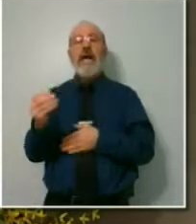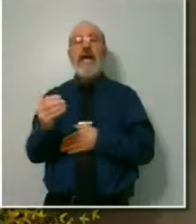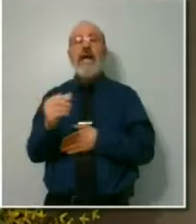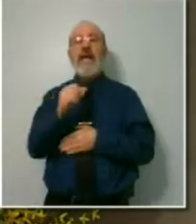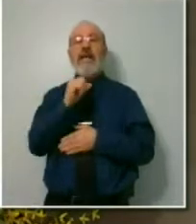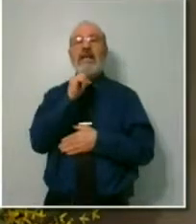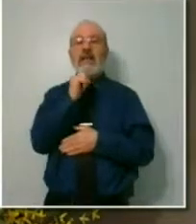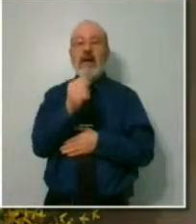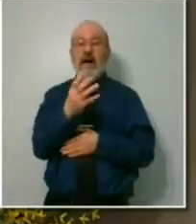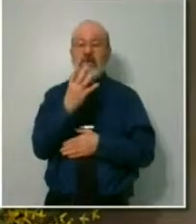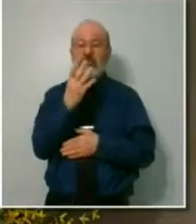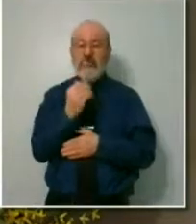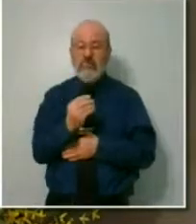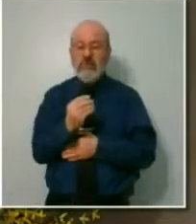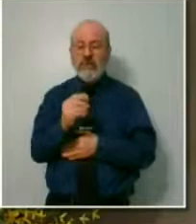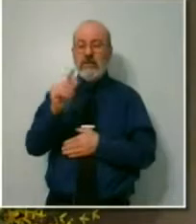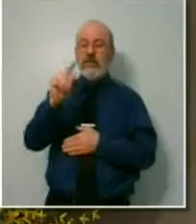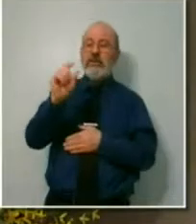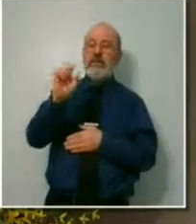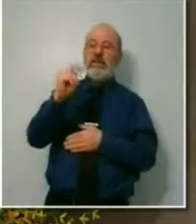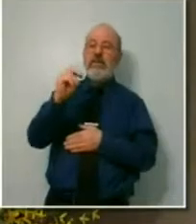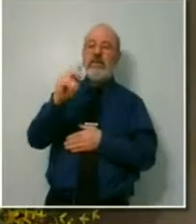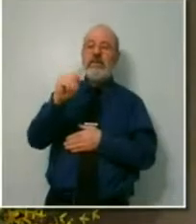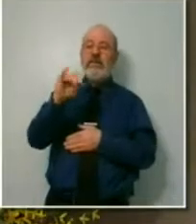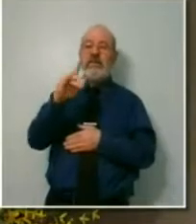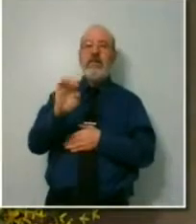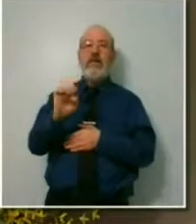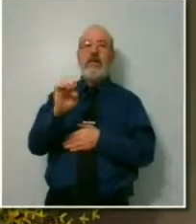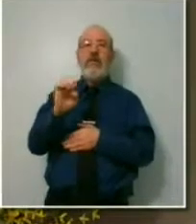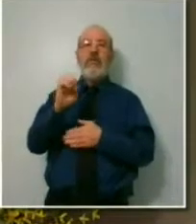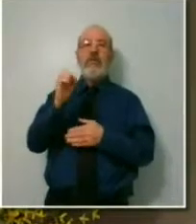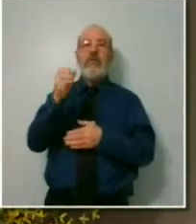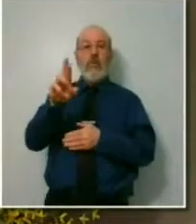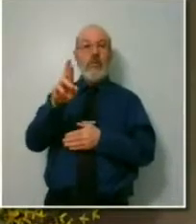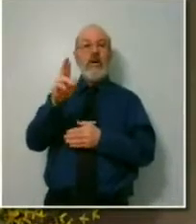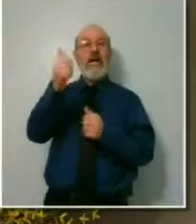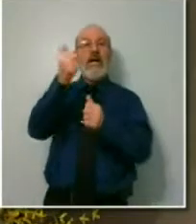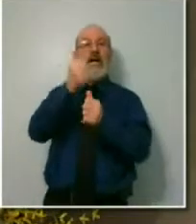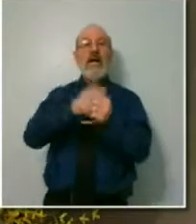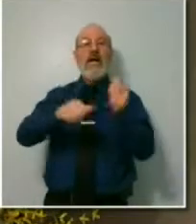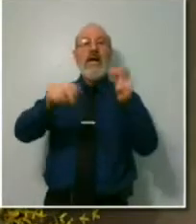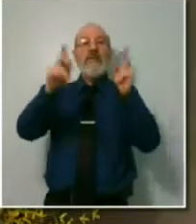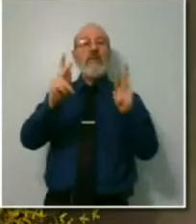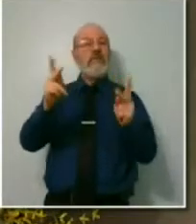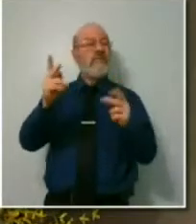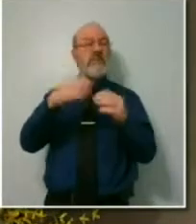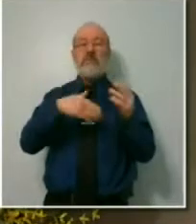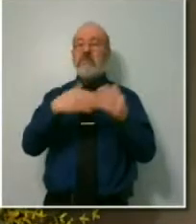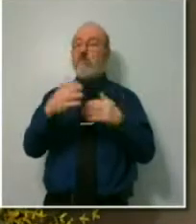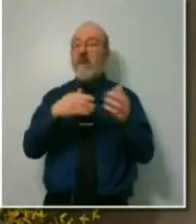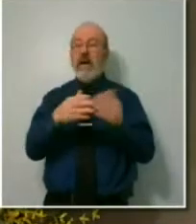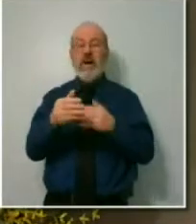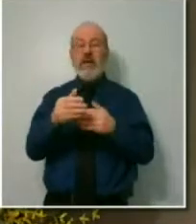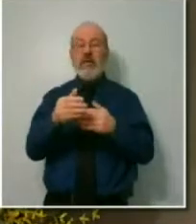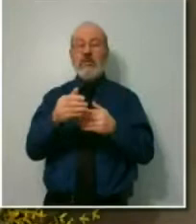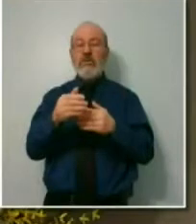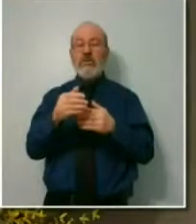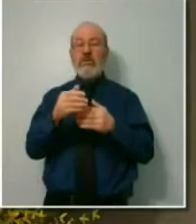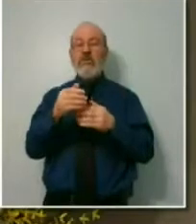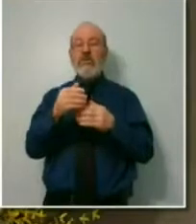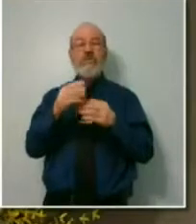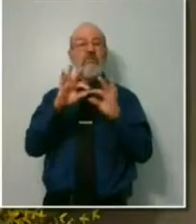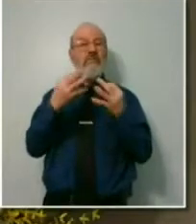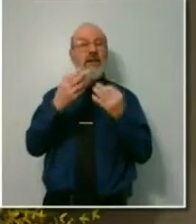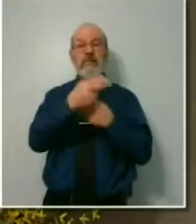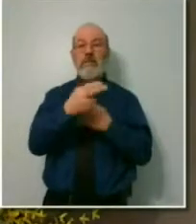Gentile, or everyone. Everyone, no matter what your lineage, if you fear the